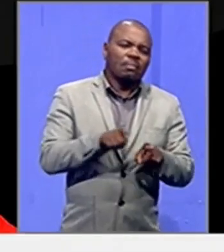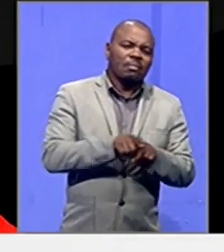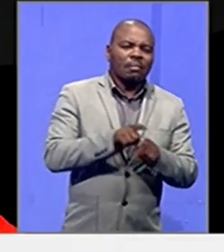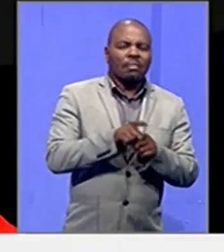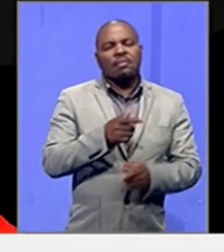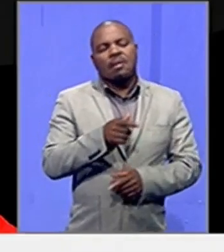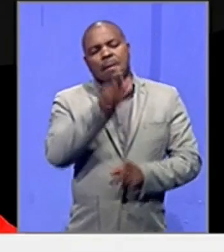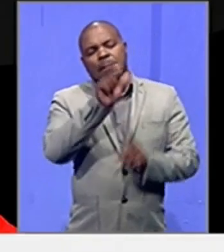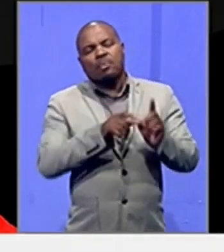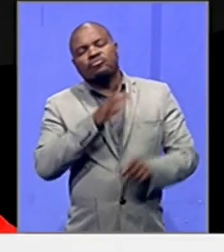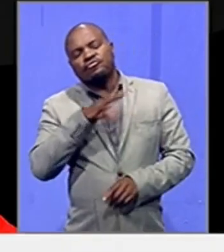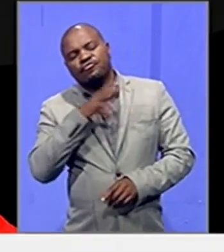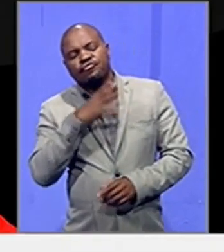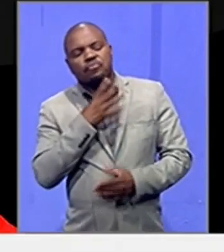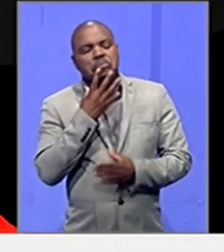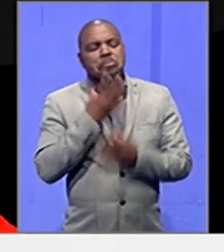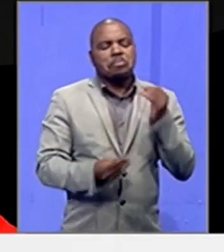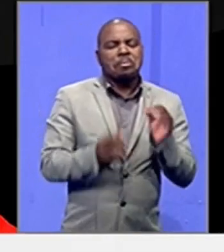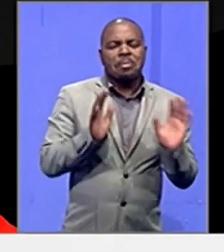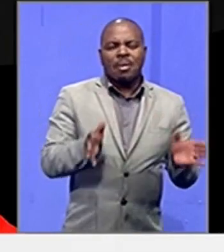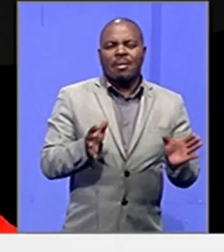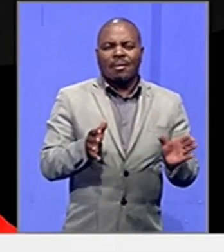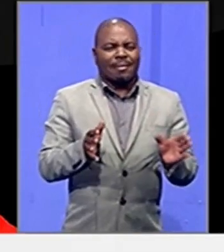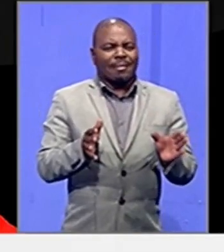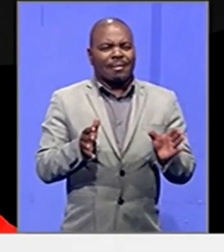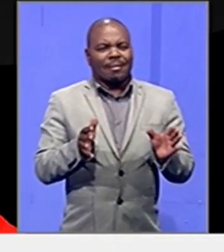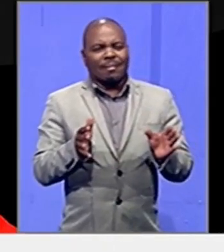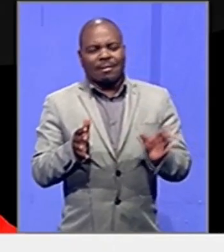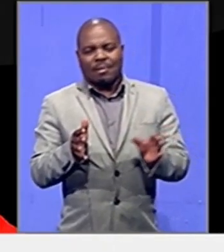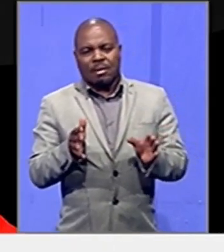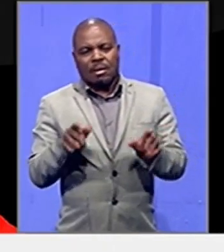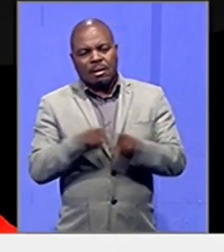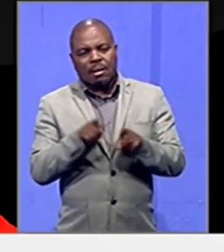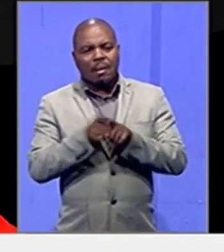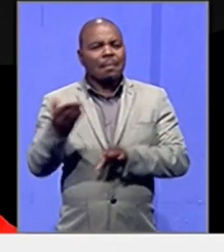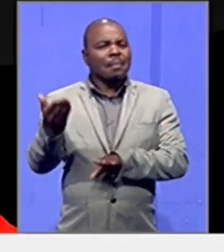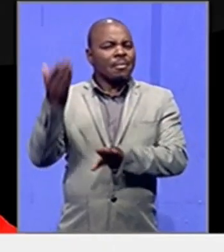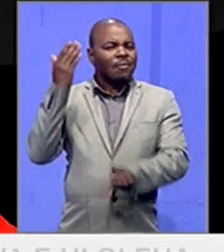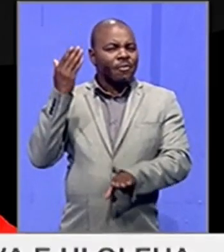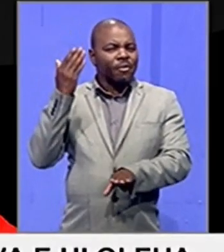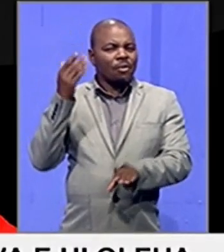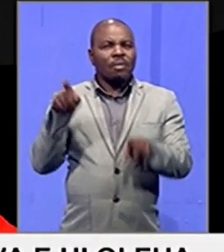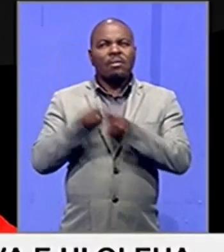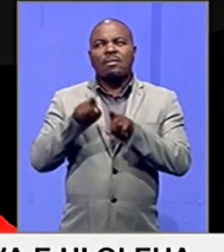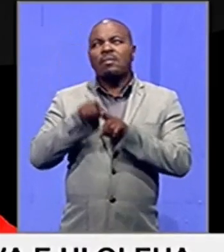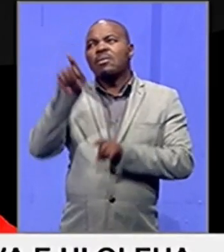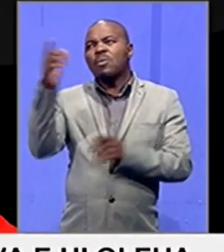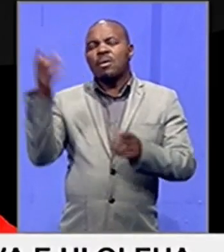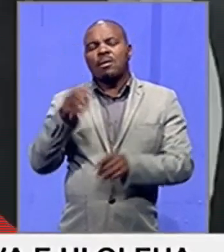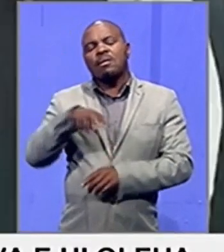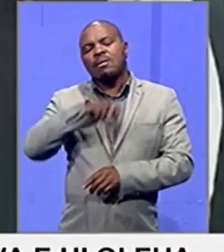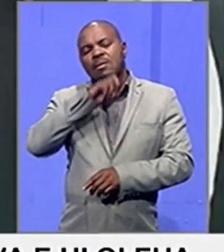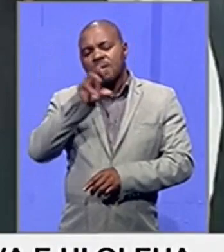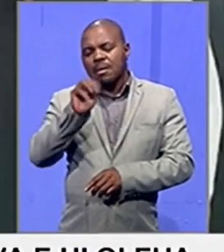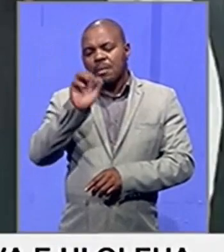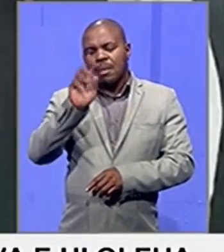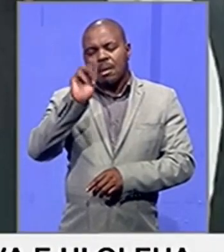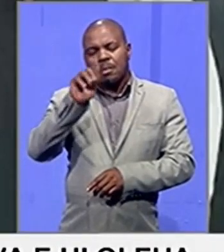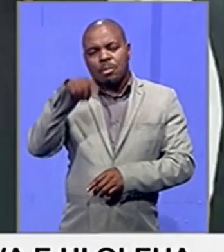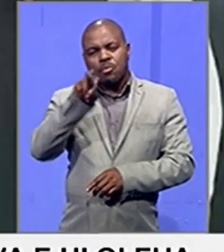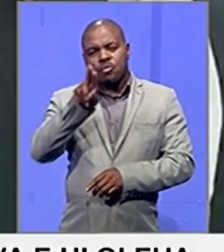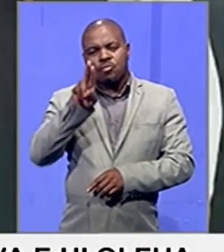escape that you would have observed and witnessed before in the Kgosi Mampuru Correctional Center. Kyanji o re